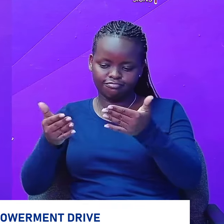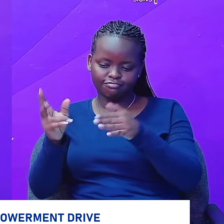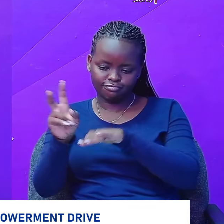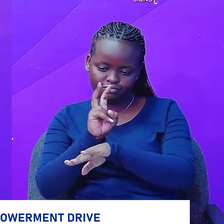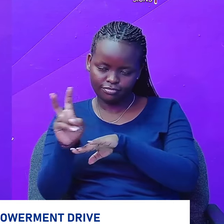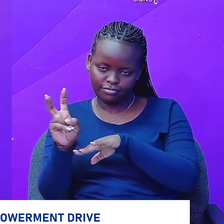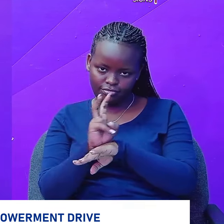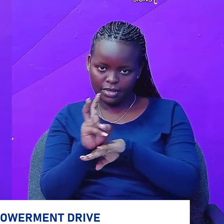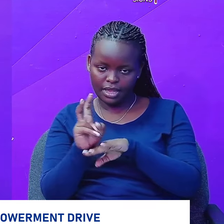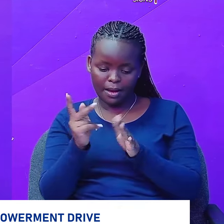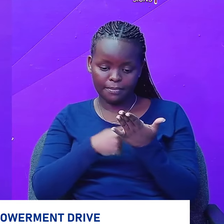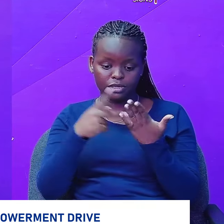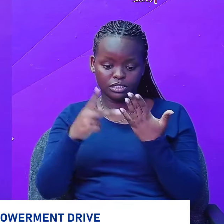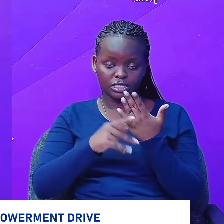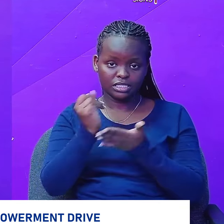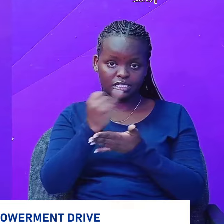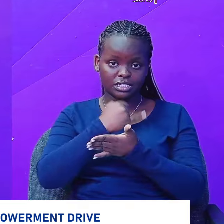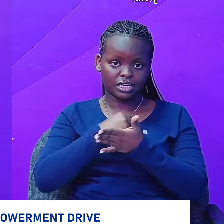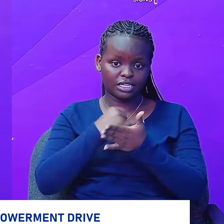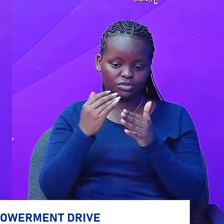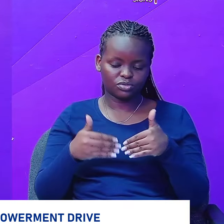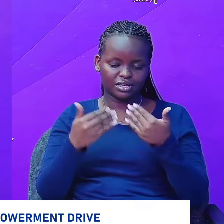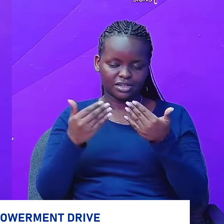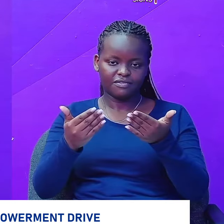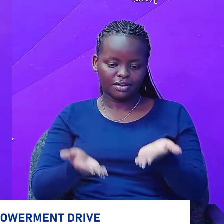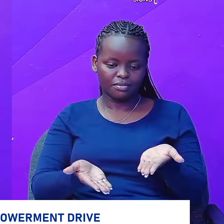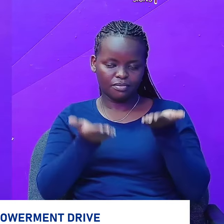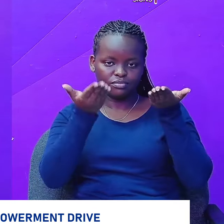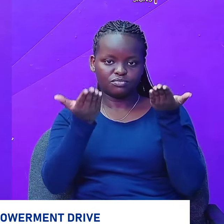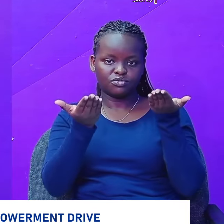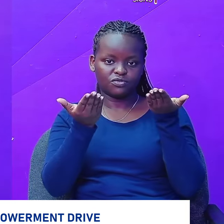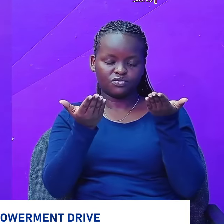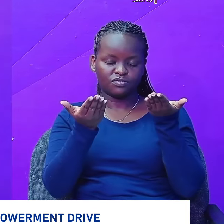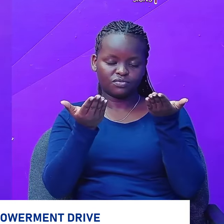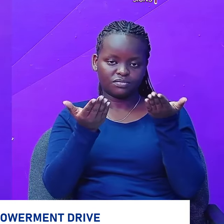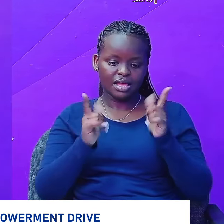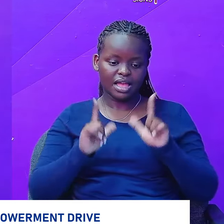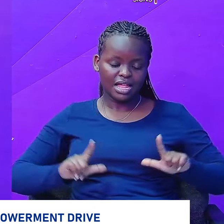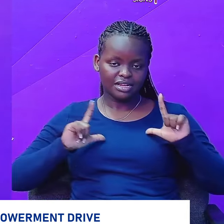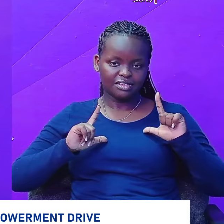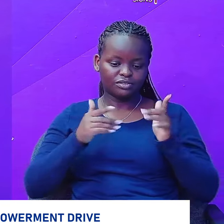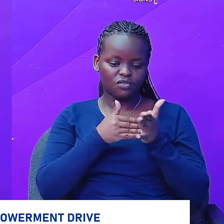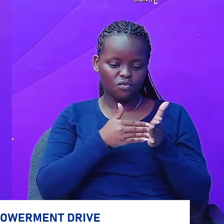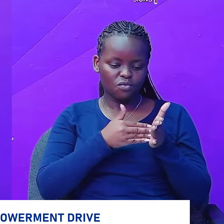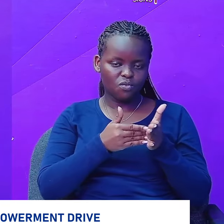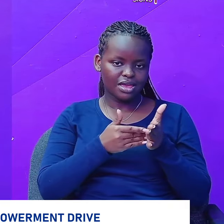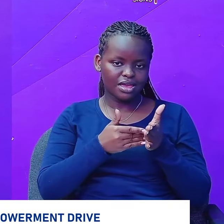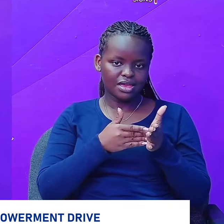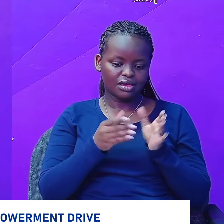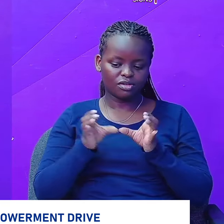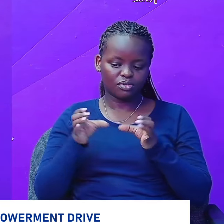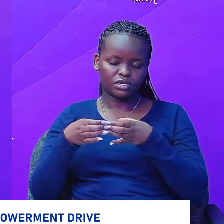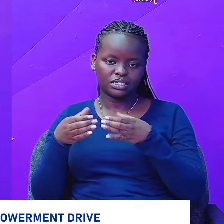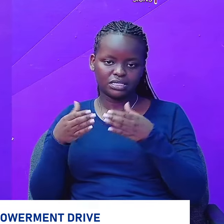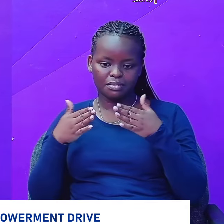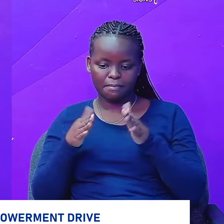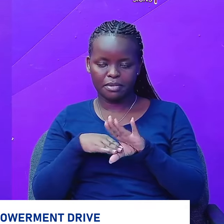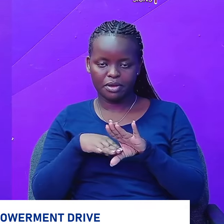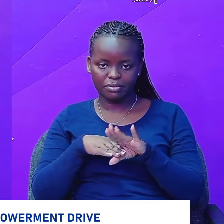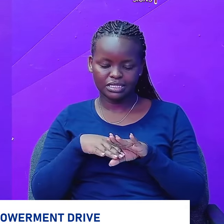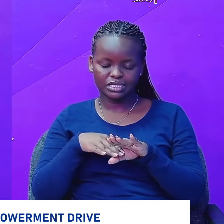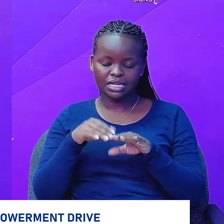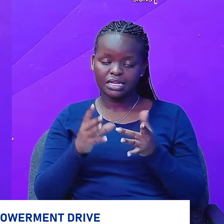the project is designed to significantly improve the livelihood of vulnerable community members, especially women and